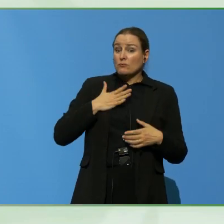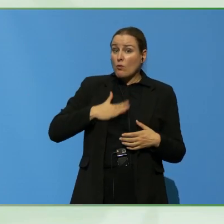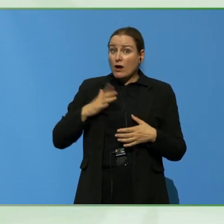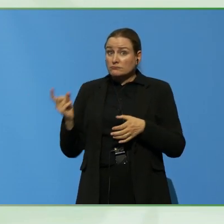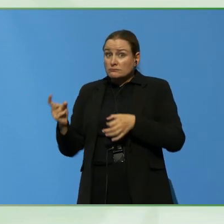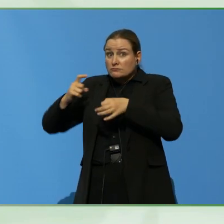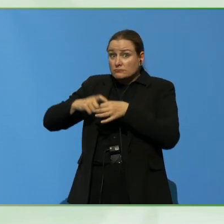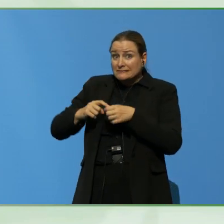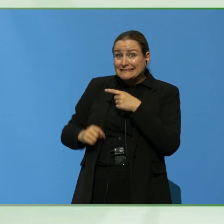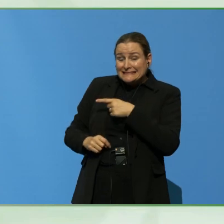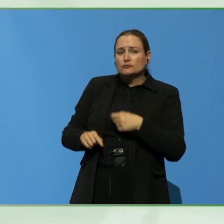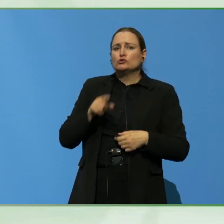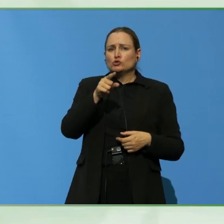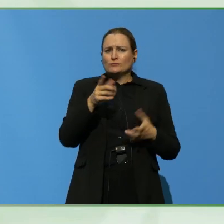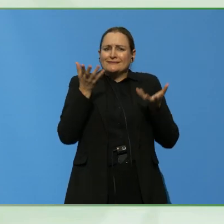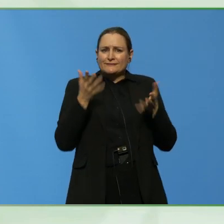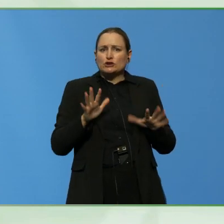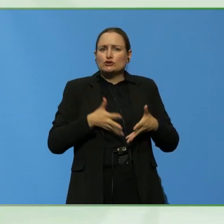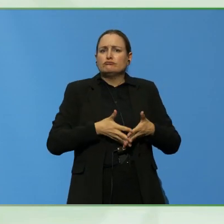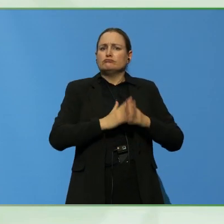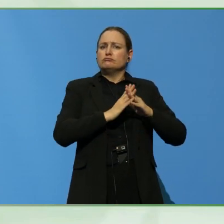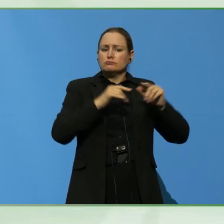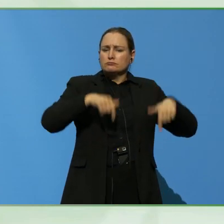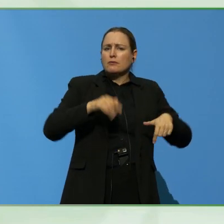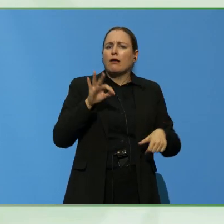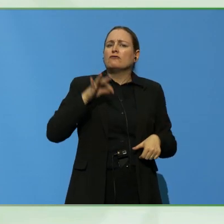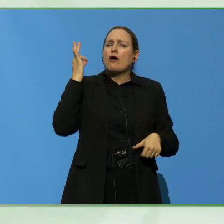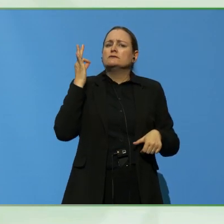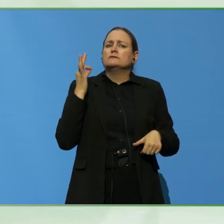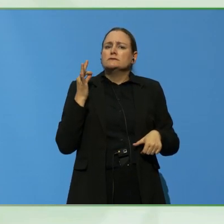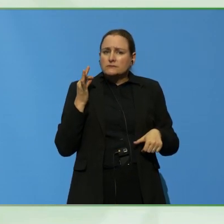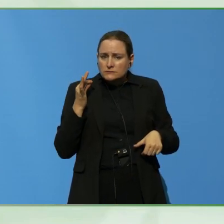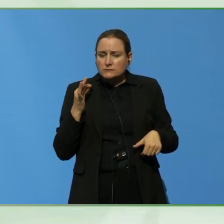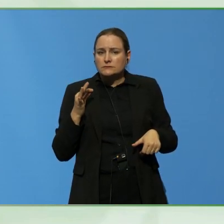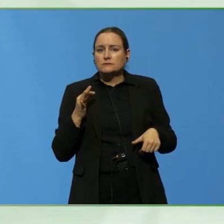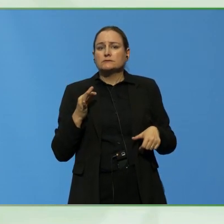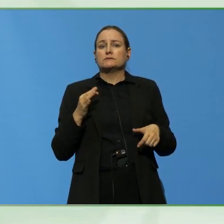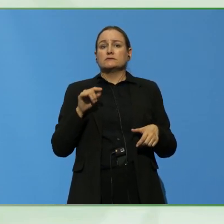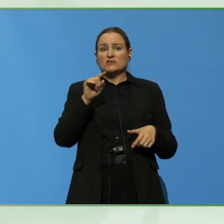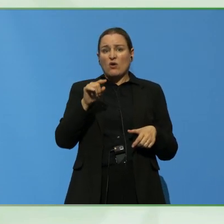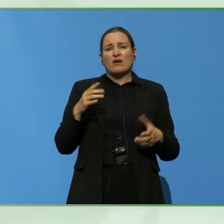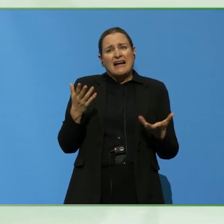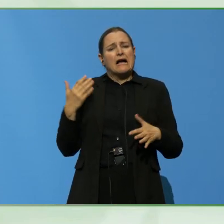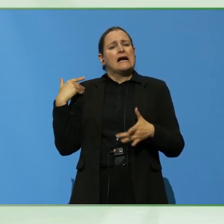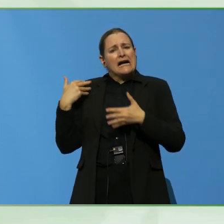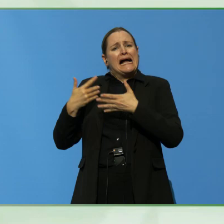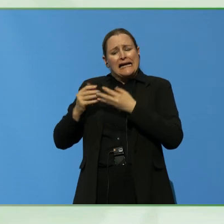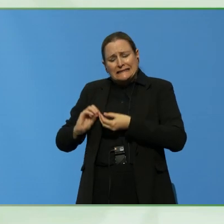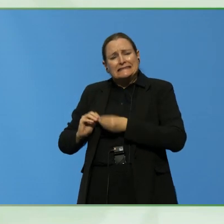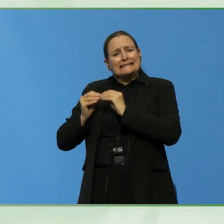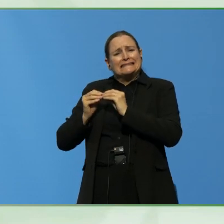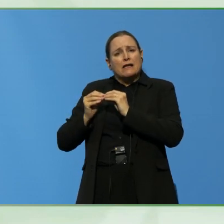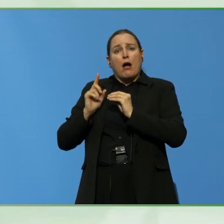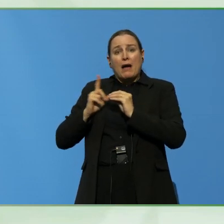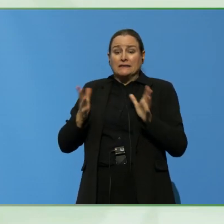companies already established in France, and we support them in accelerator program, accelerating